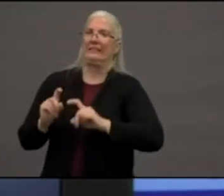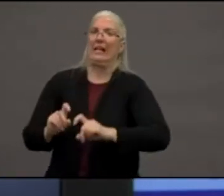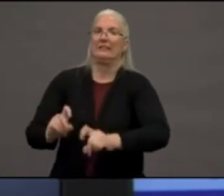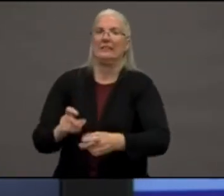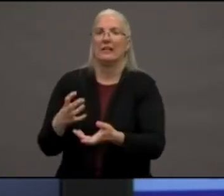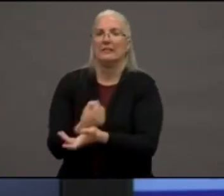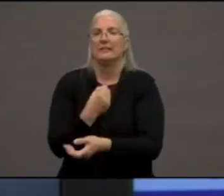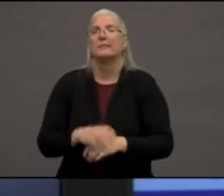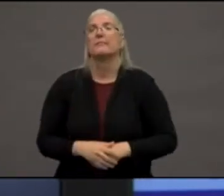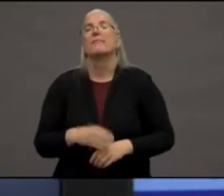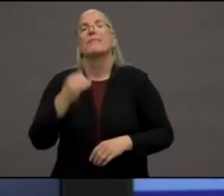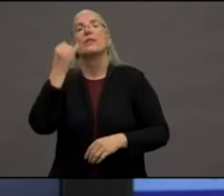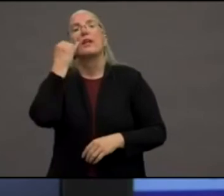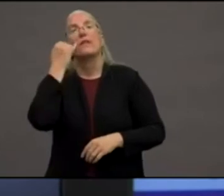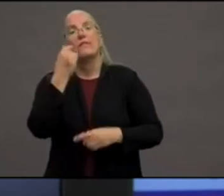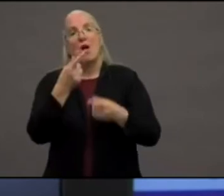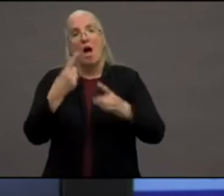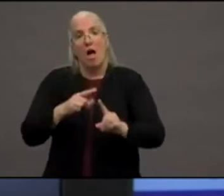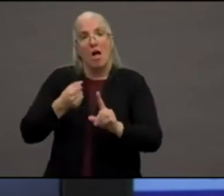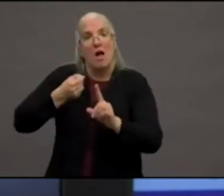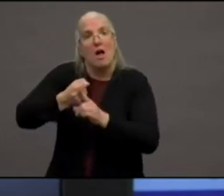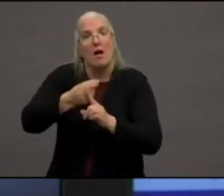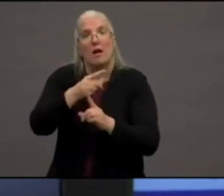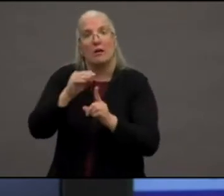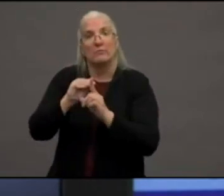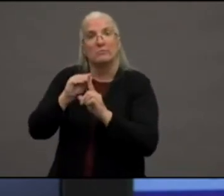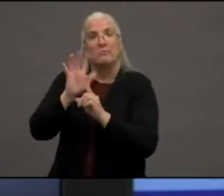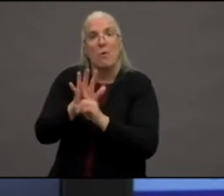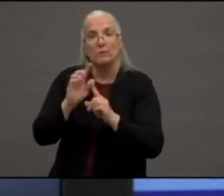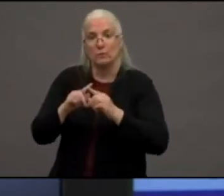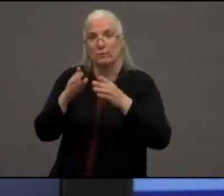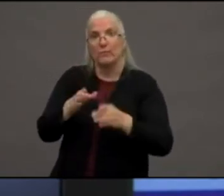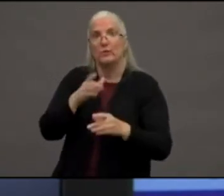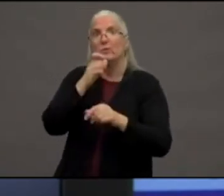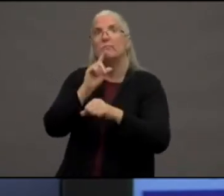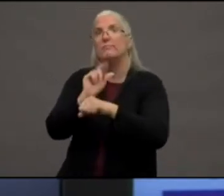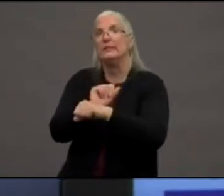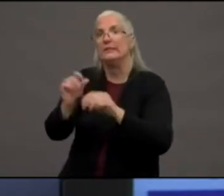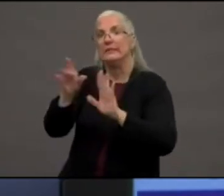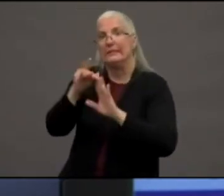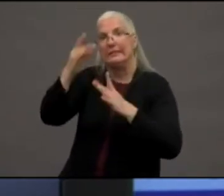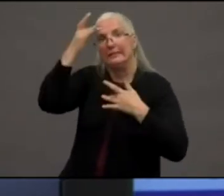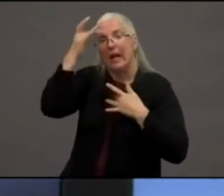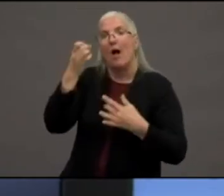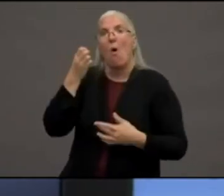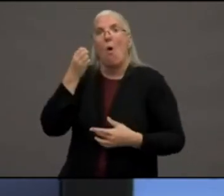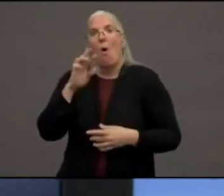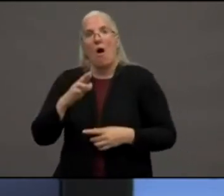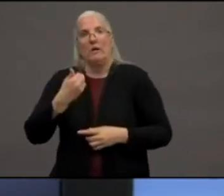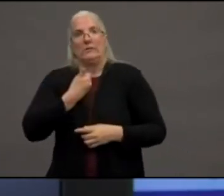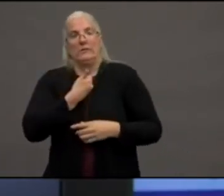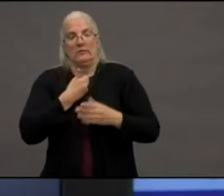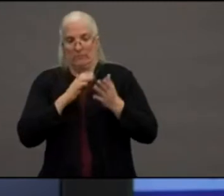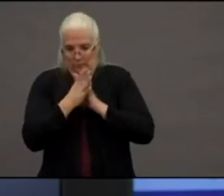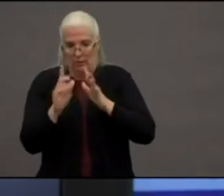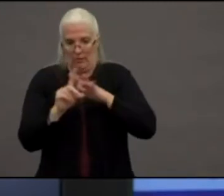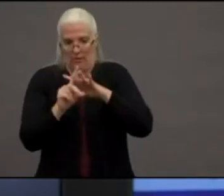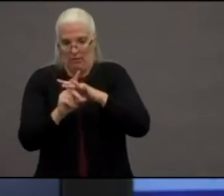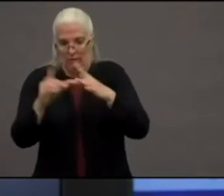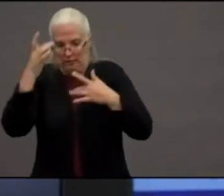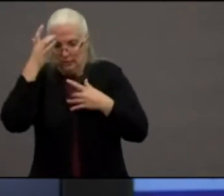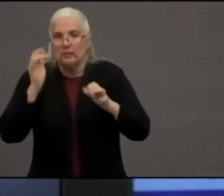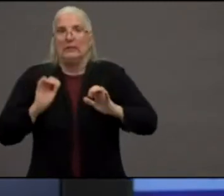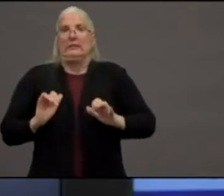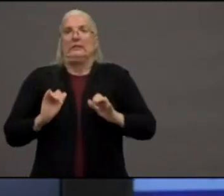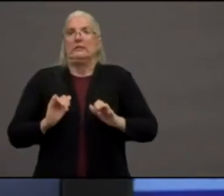experiencing symptoms, get tested. If you're regularly using public transportation, get tested. The state has already